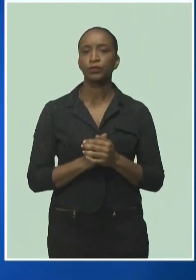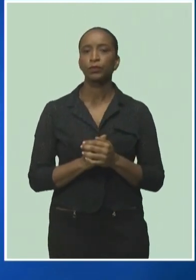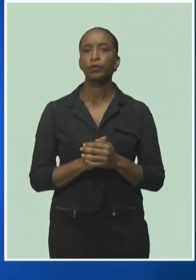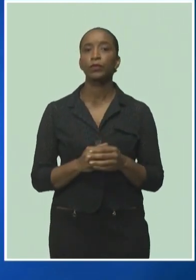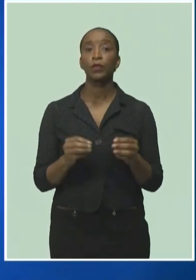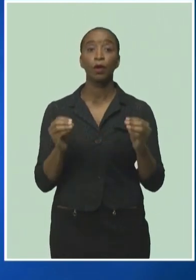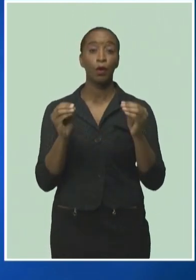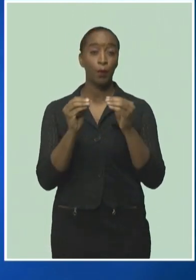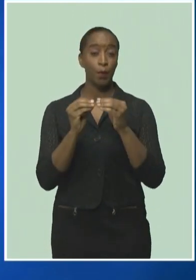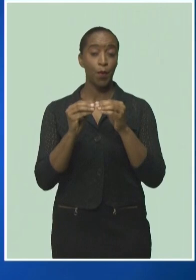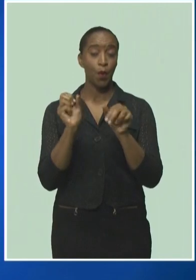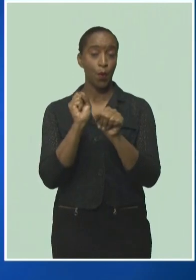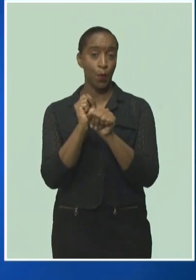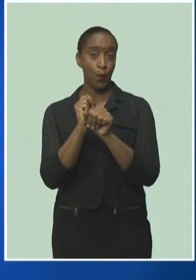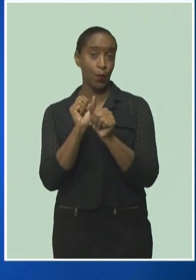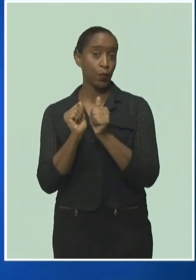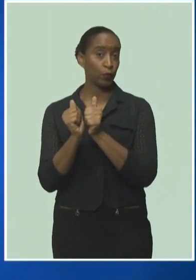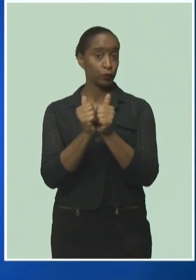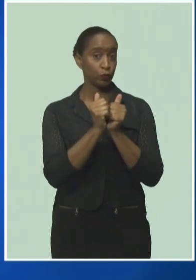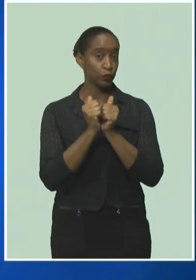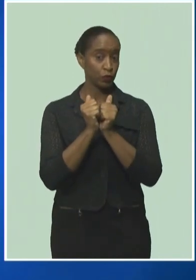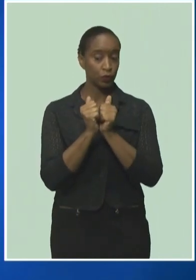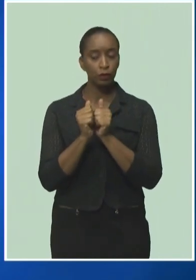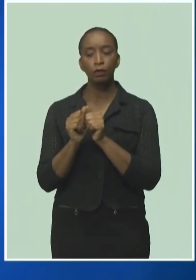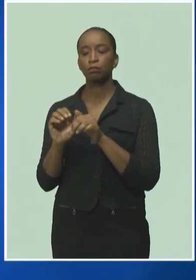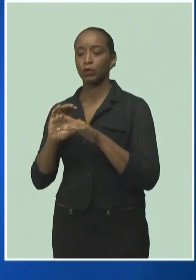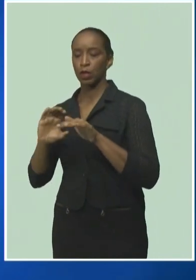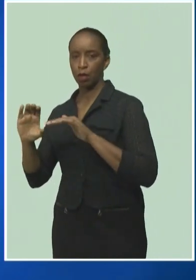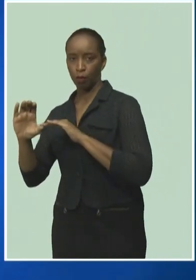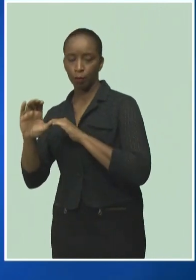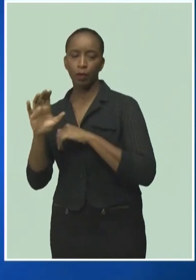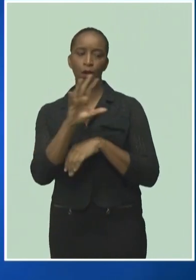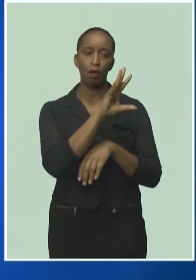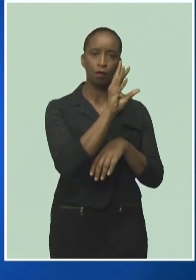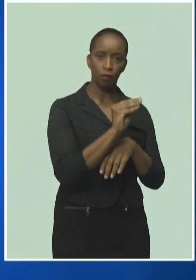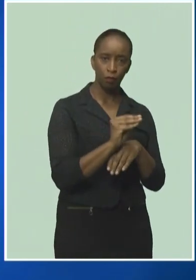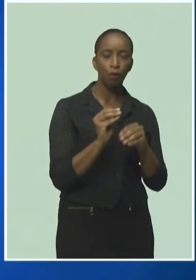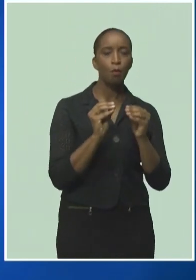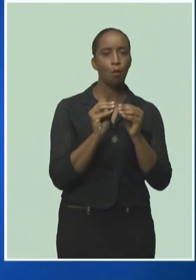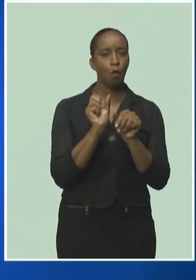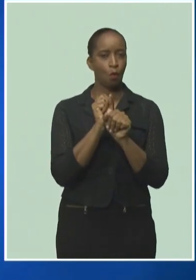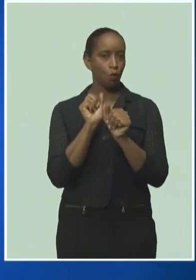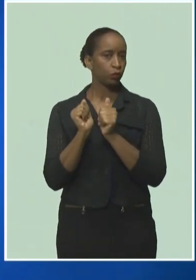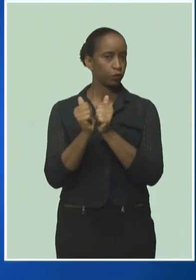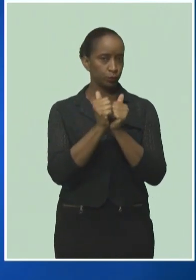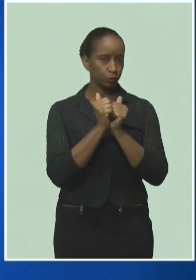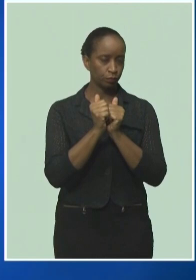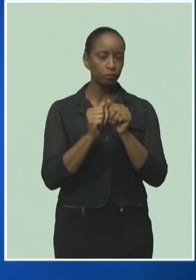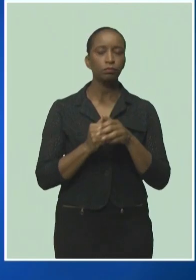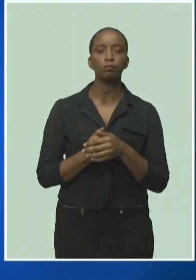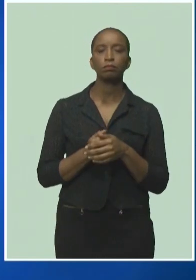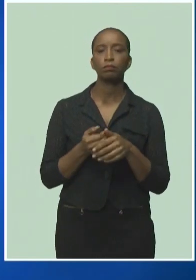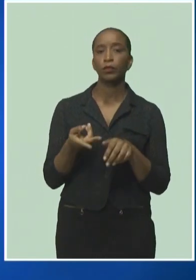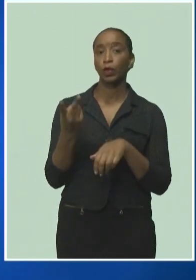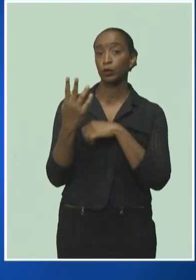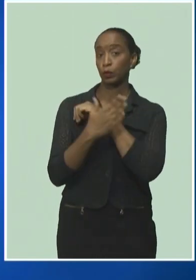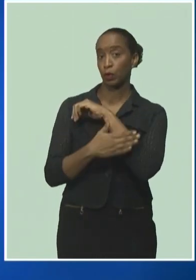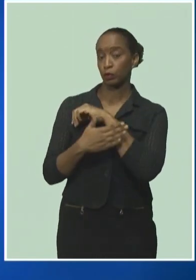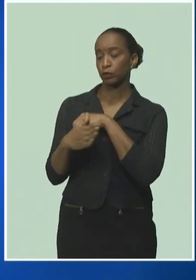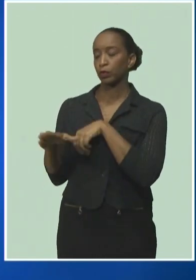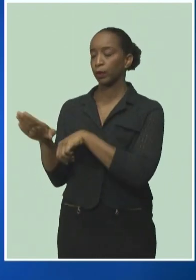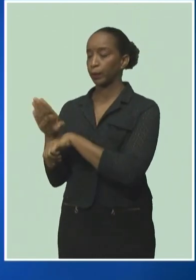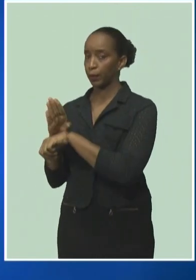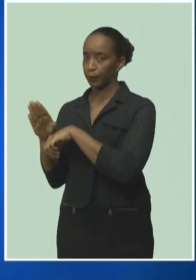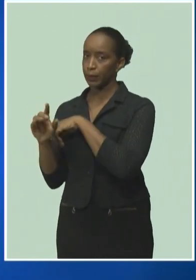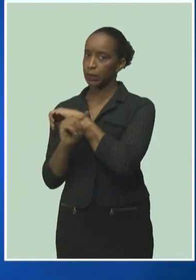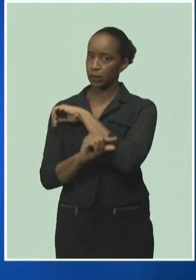between the Caribbean region and Africa. 2 CARICOM member states, Barbados and Guyana,